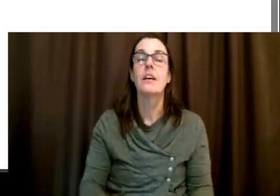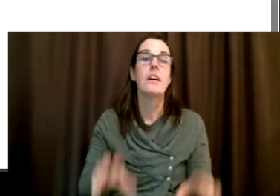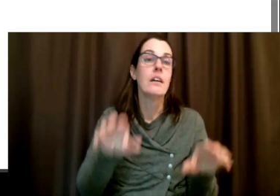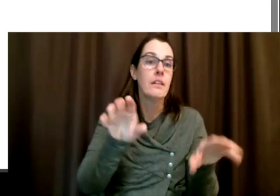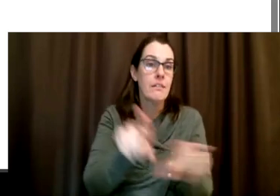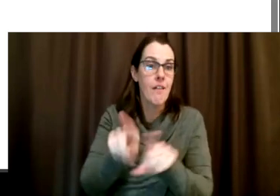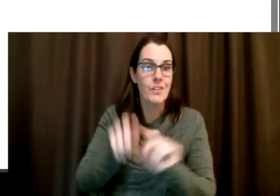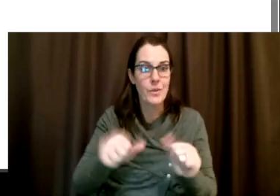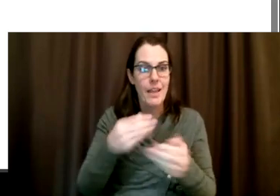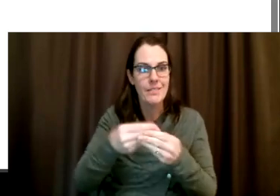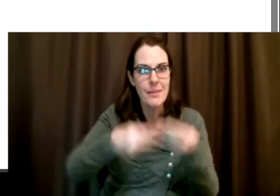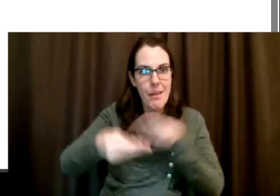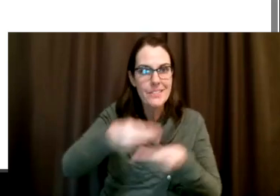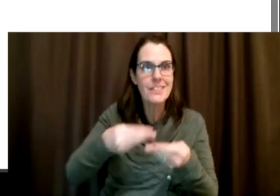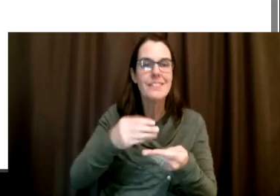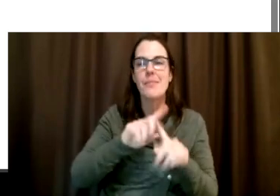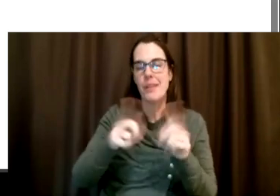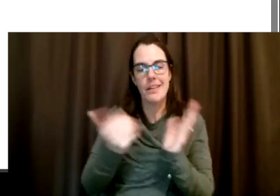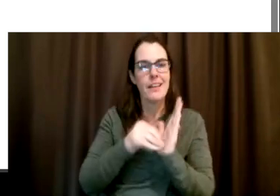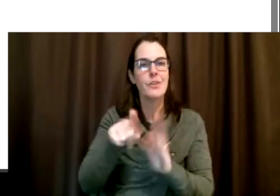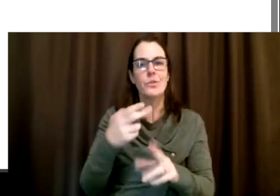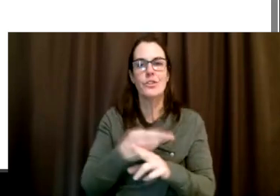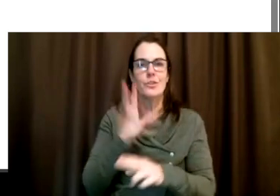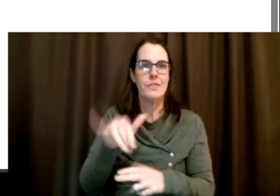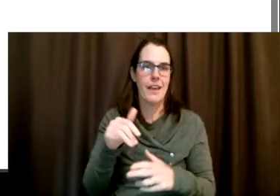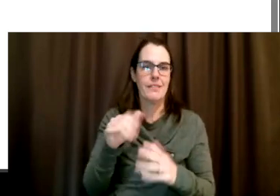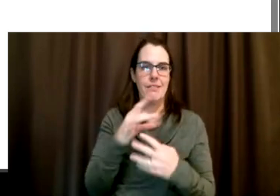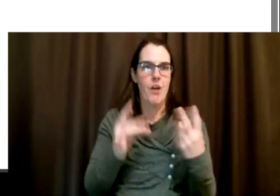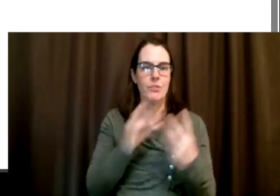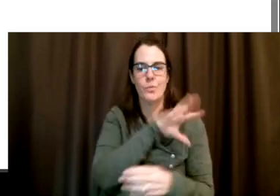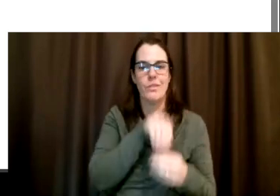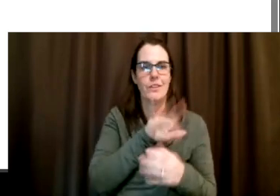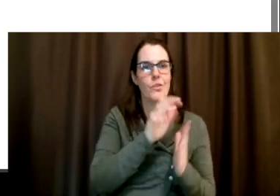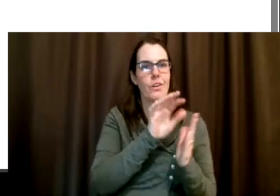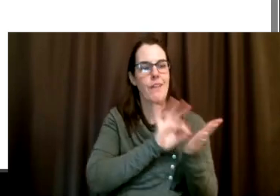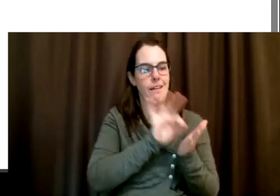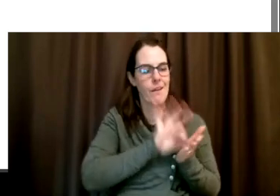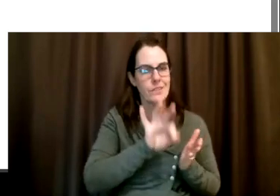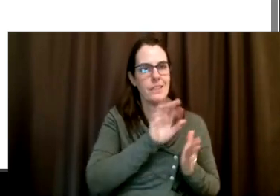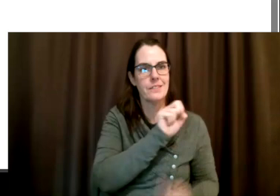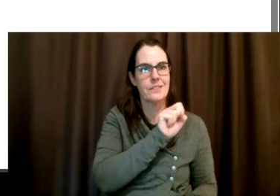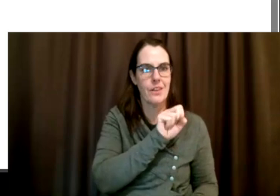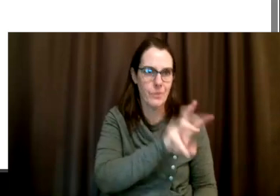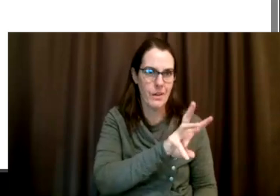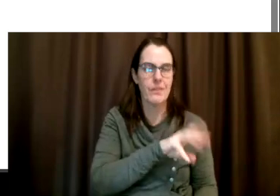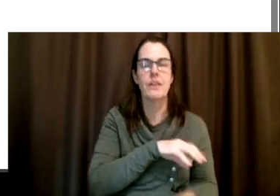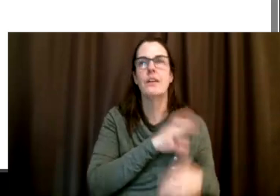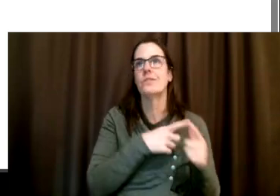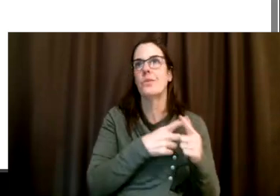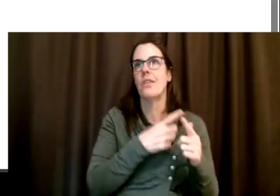would leverage the budgeting option within your accounting software so that you can run a budget to actuals on a monthly